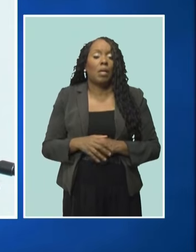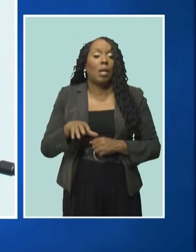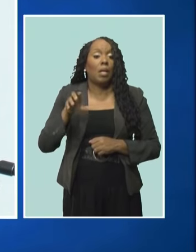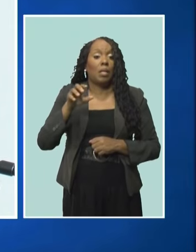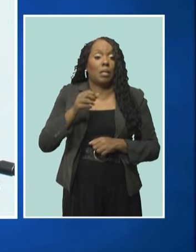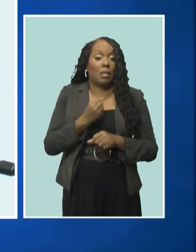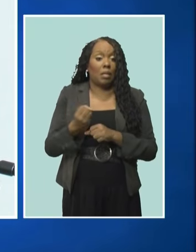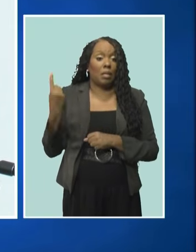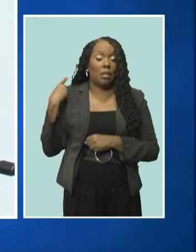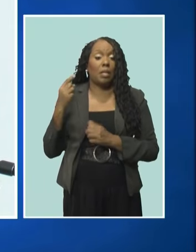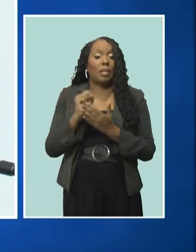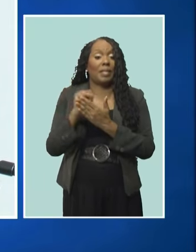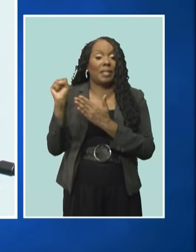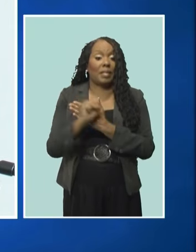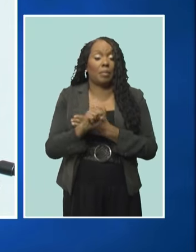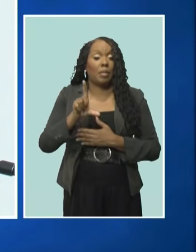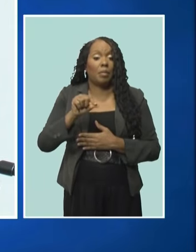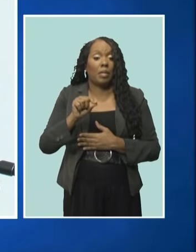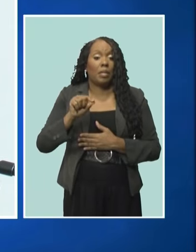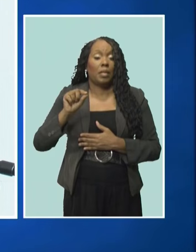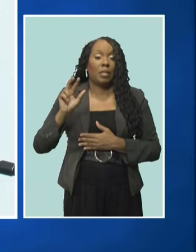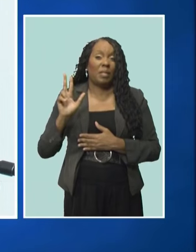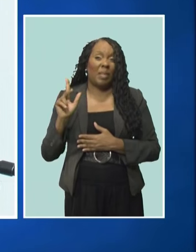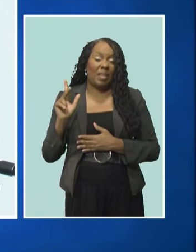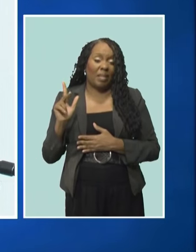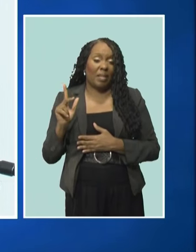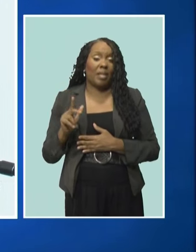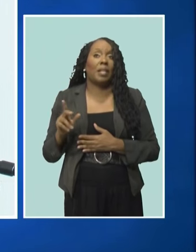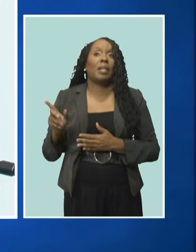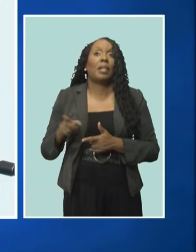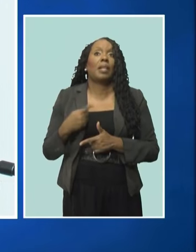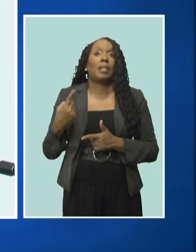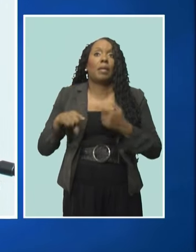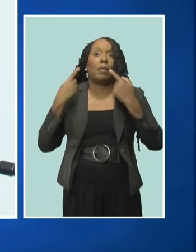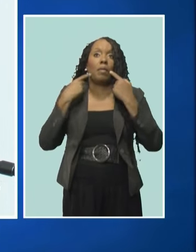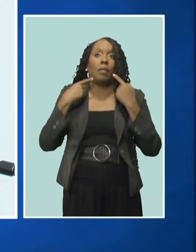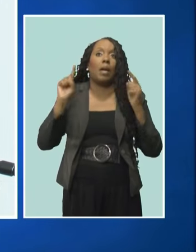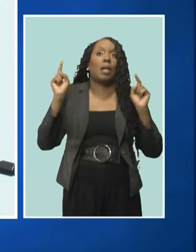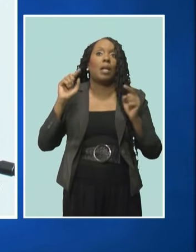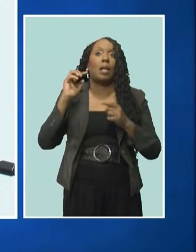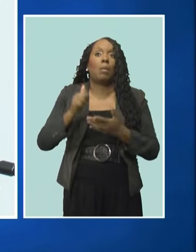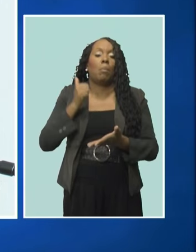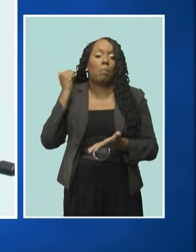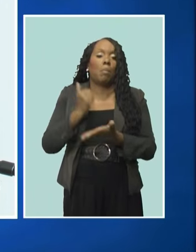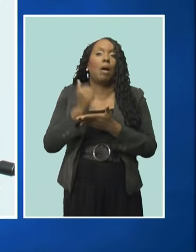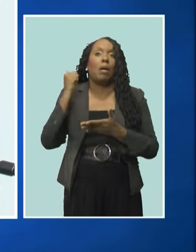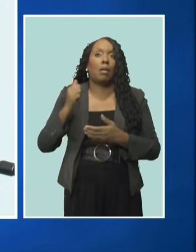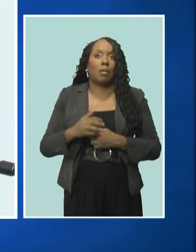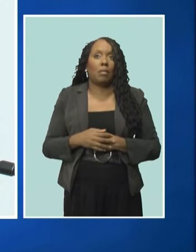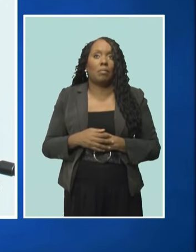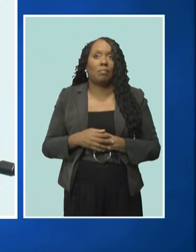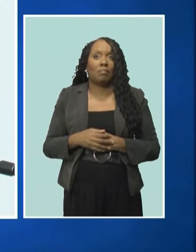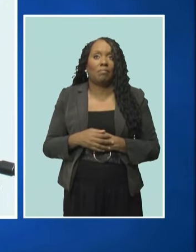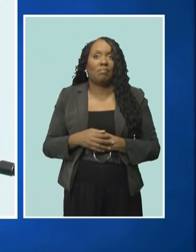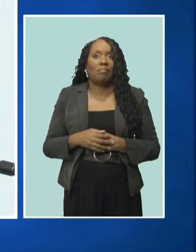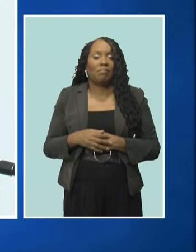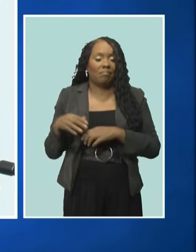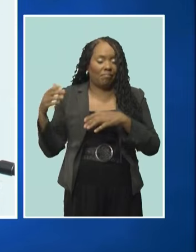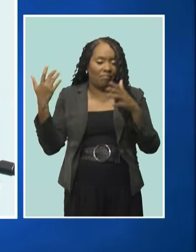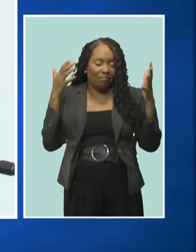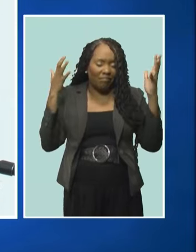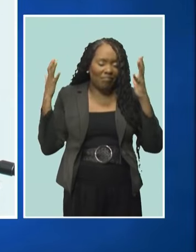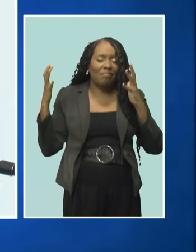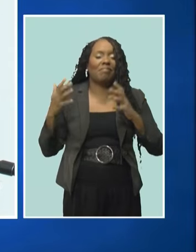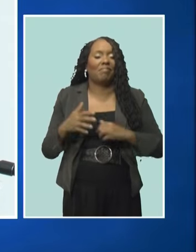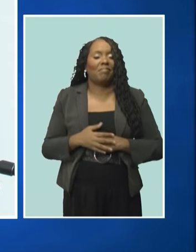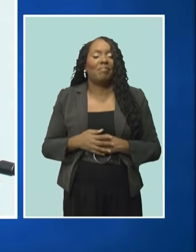2023, and the official notification coming back to the ministry saying stamp of approval. We saw it in February of